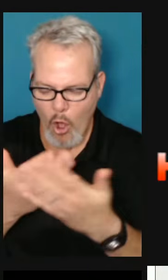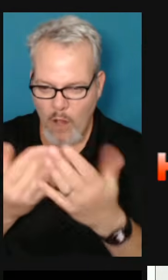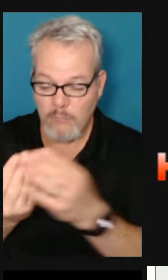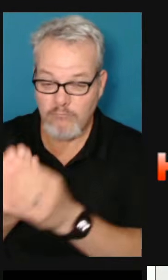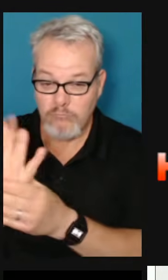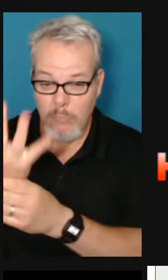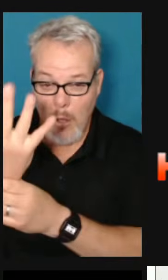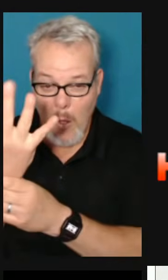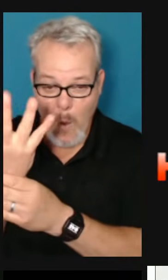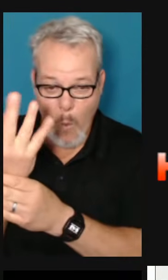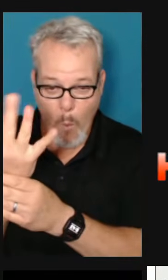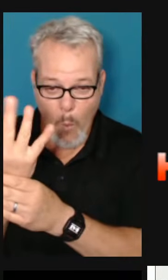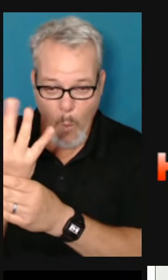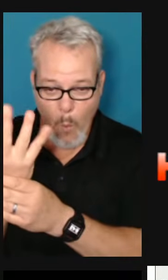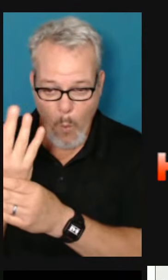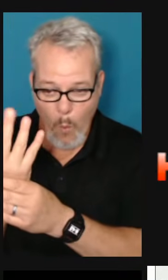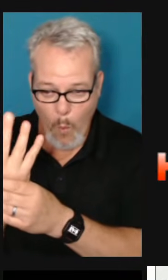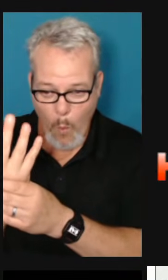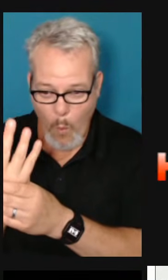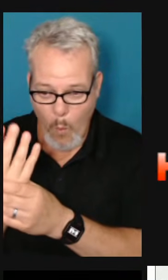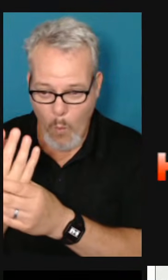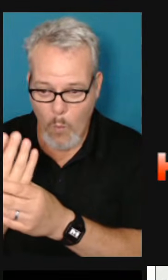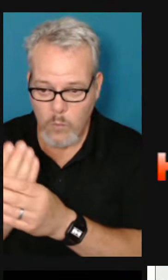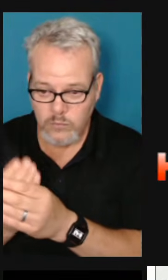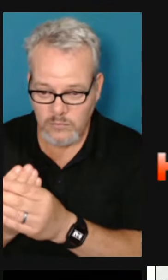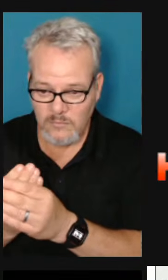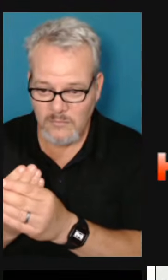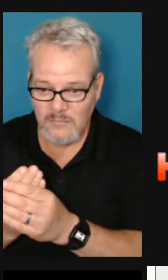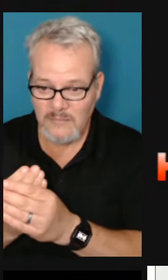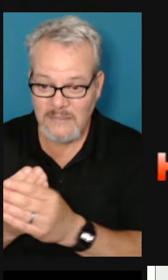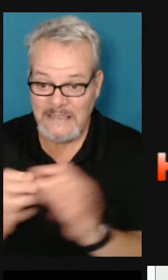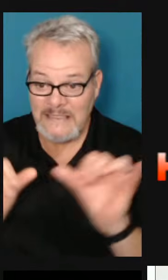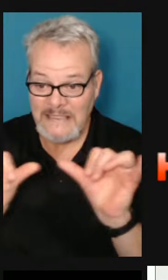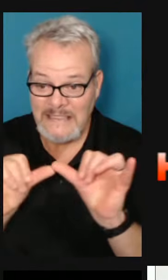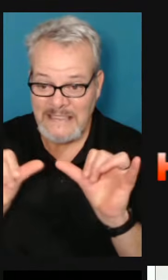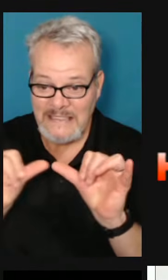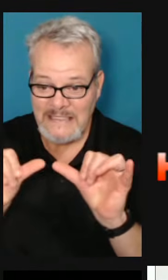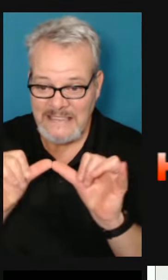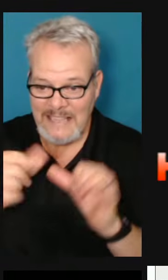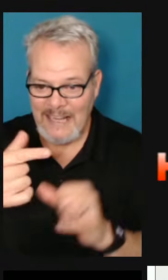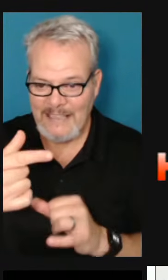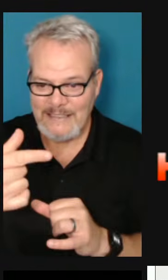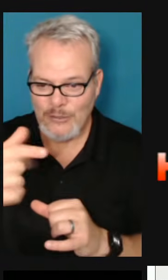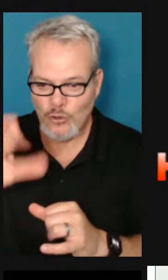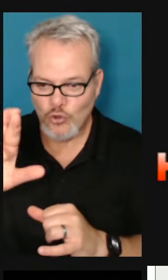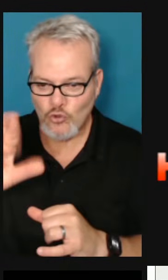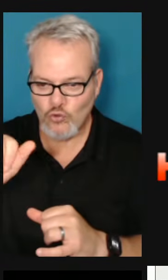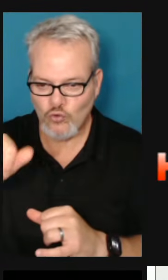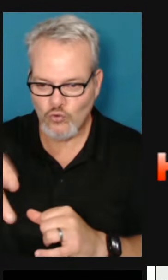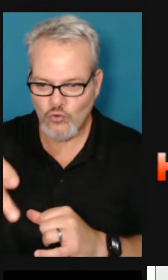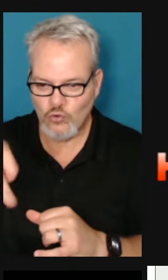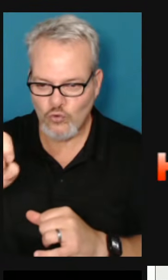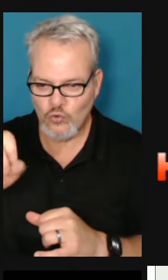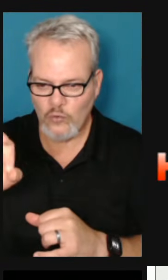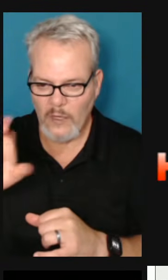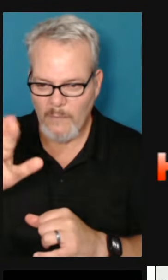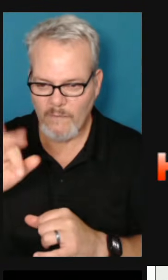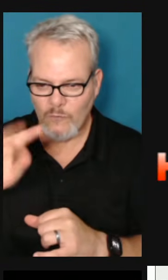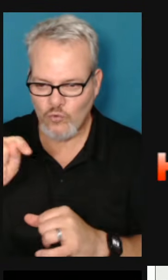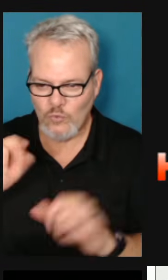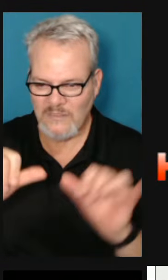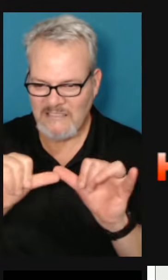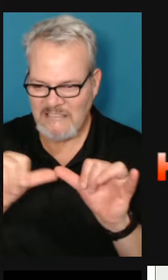time. Small to large clasts, some up to grapefruit size at many public viewing areas,